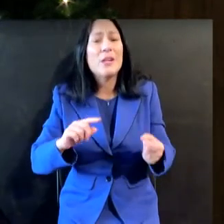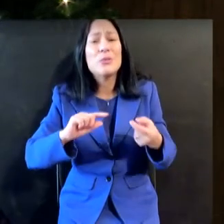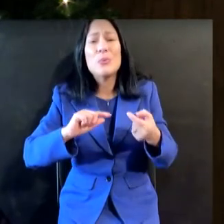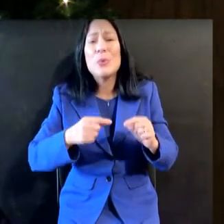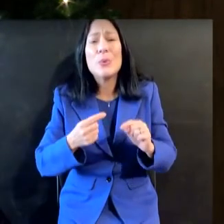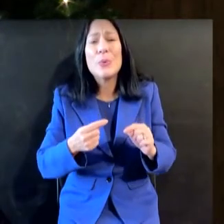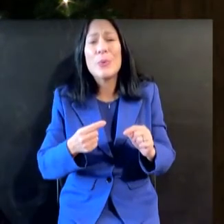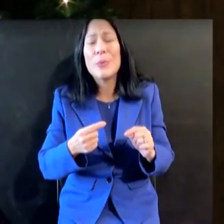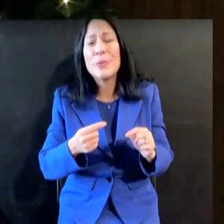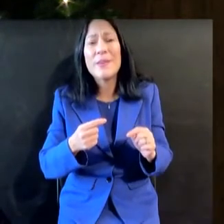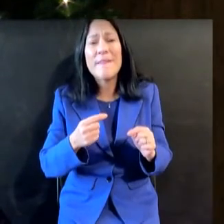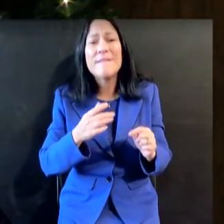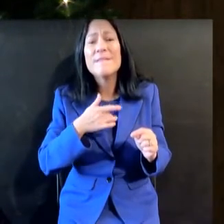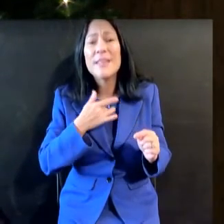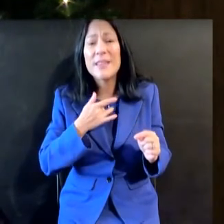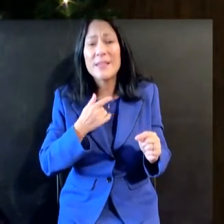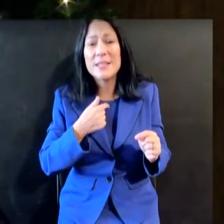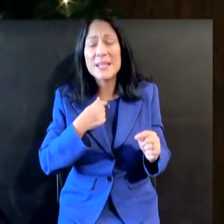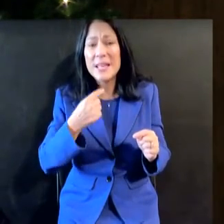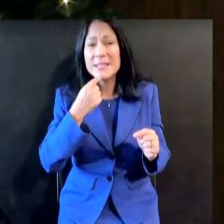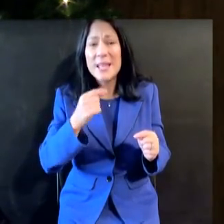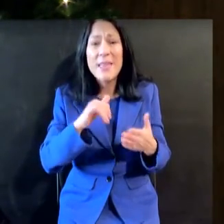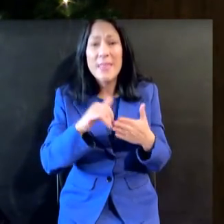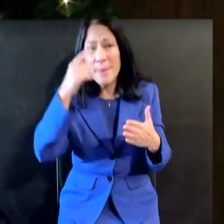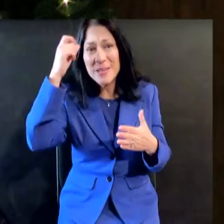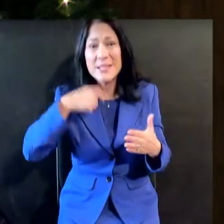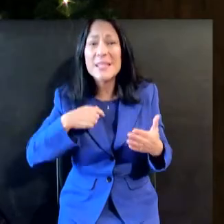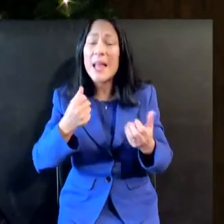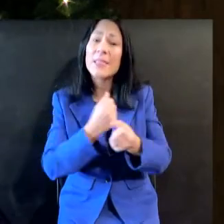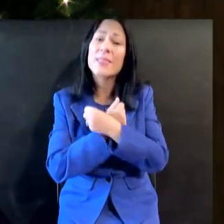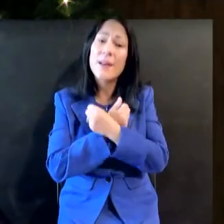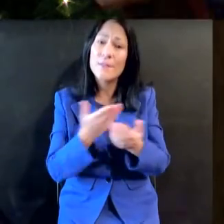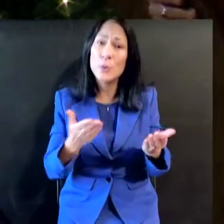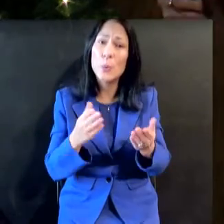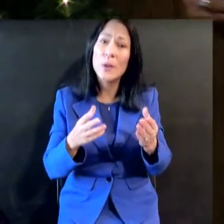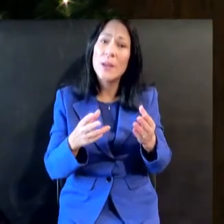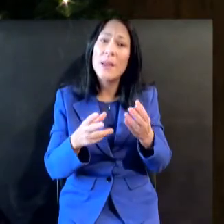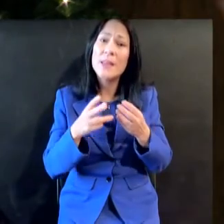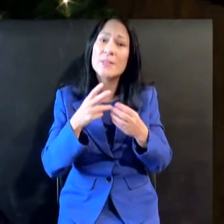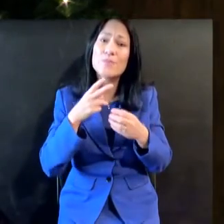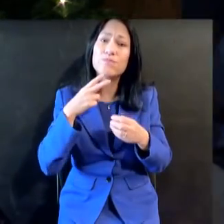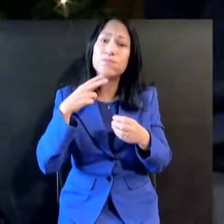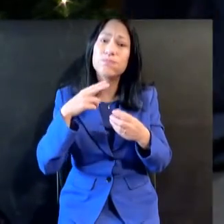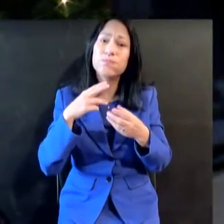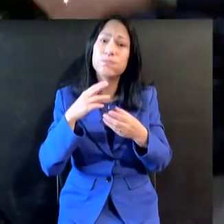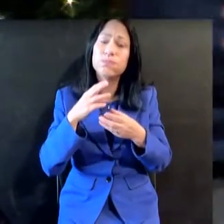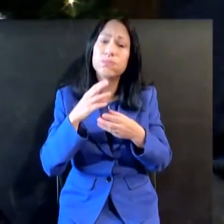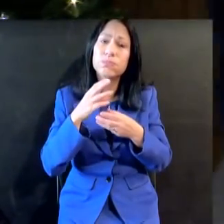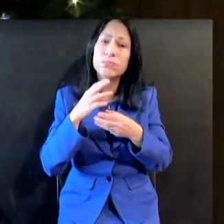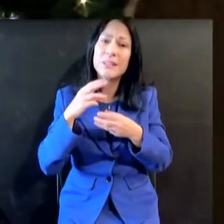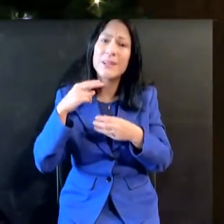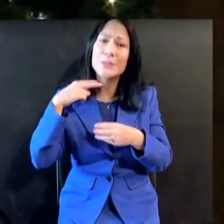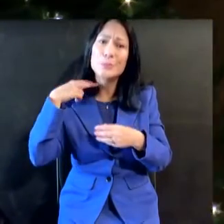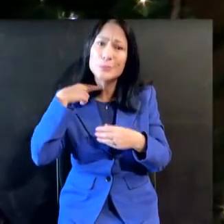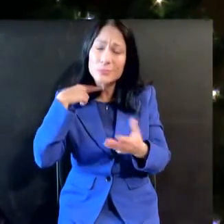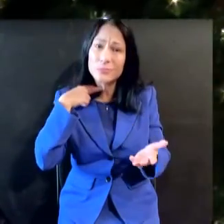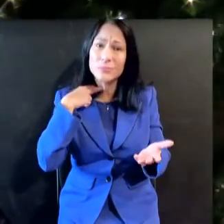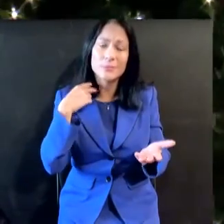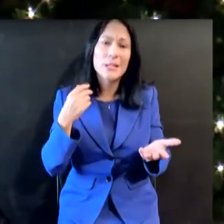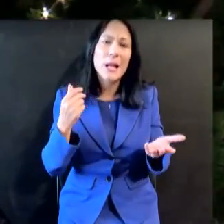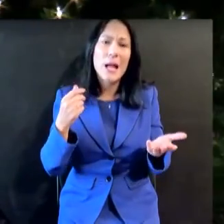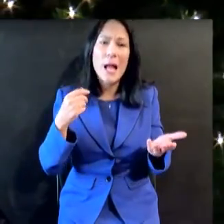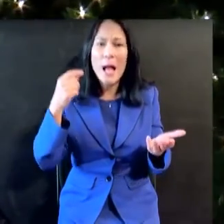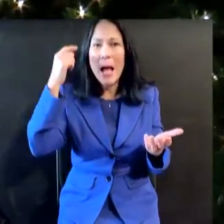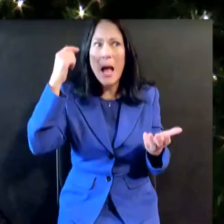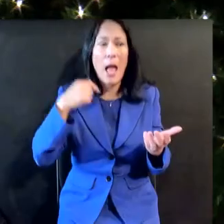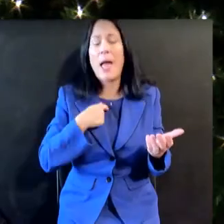that because I love you. It's a trap because we become inwardly focused. We're not thinking about others. We're thinking about, I need this